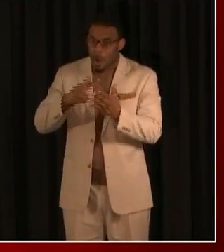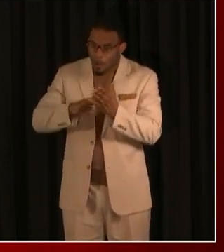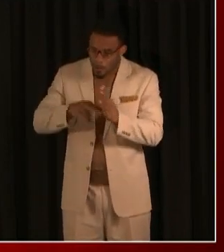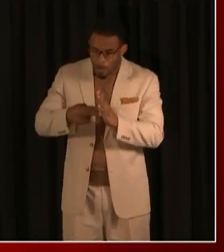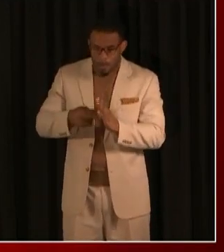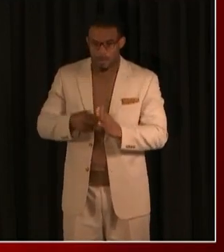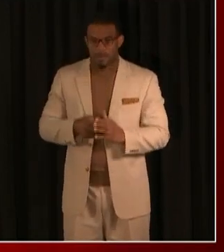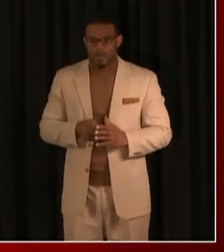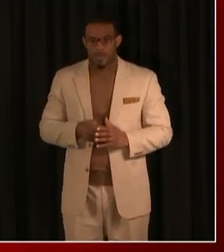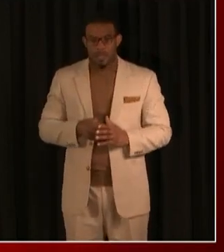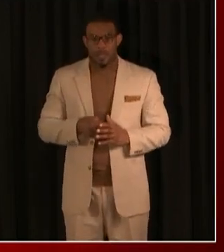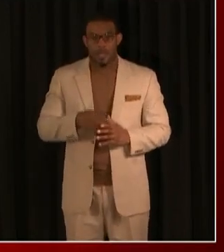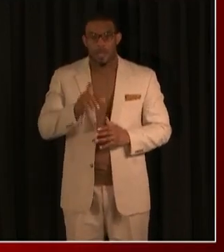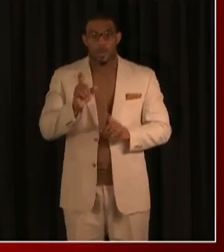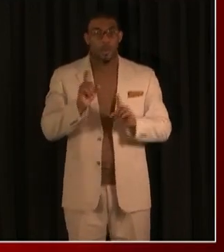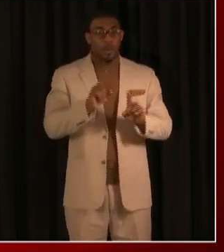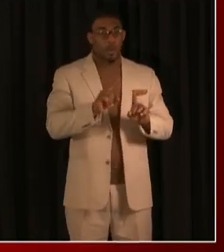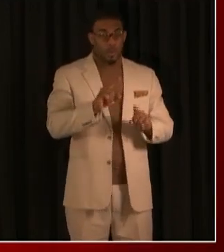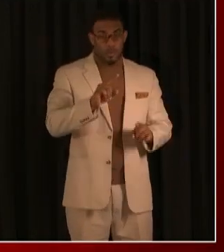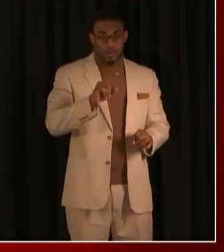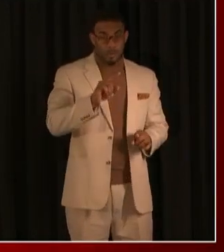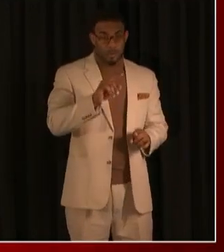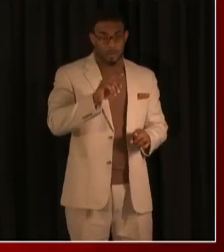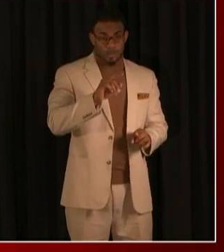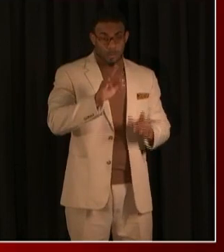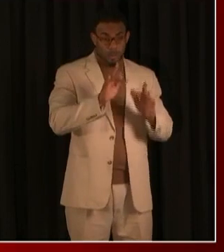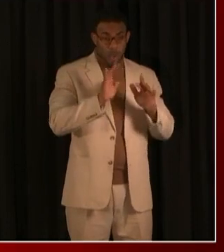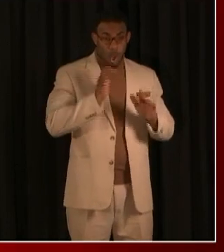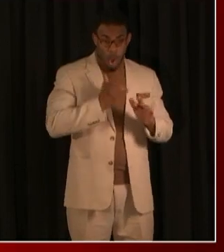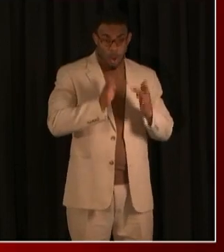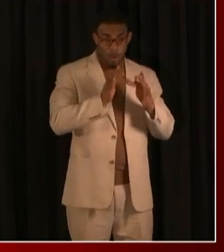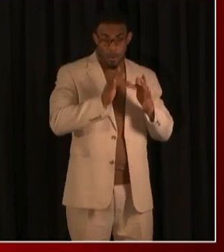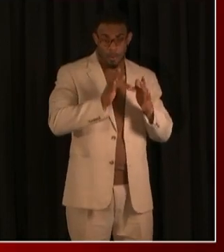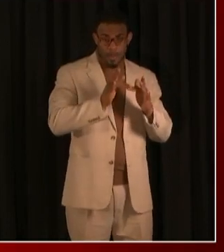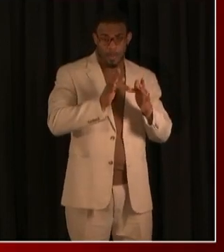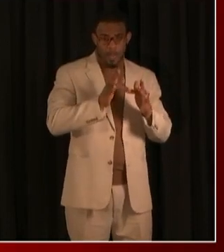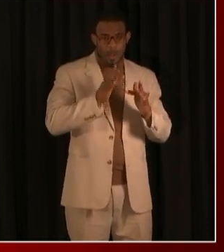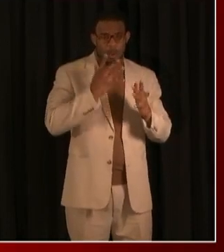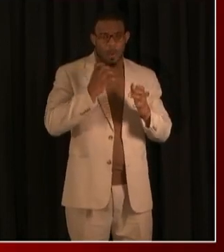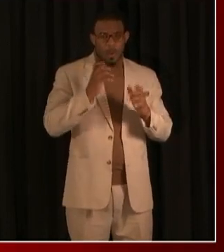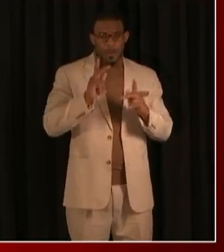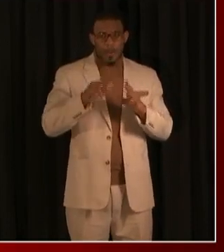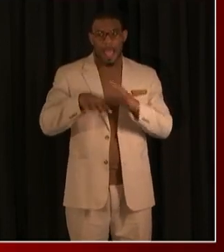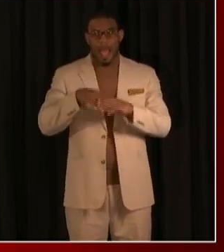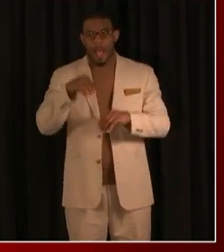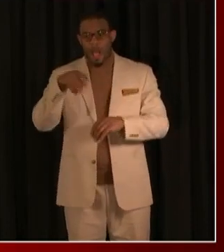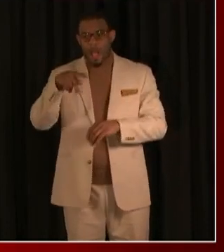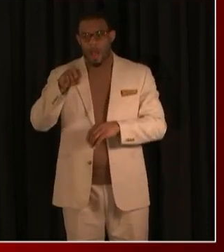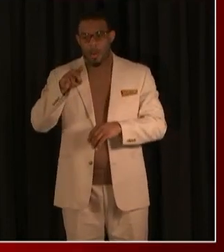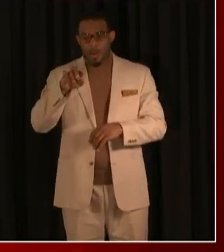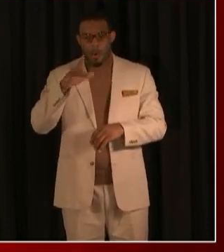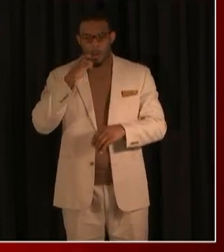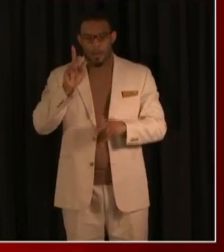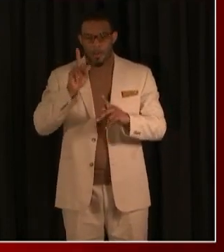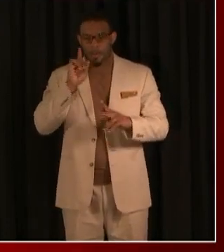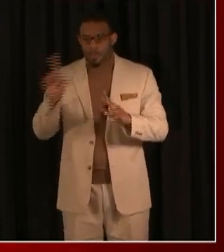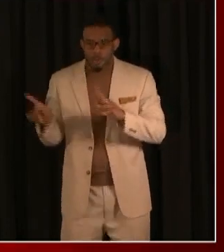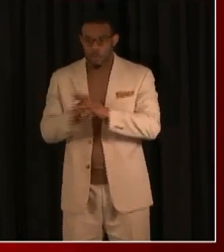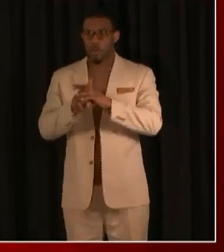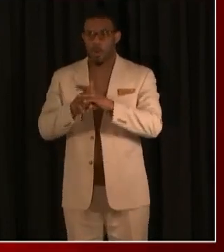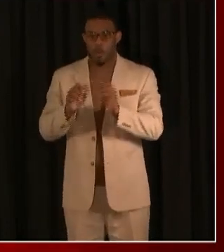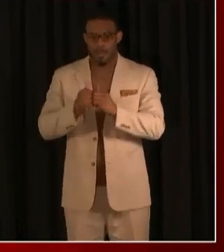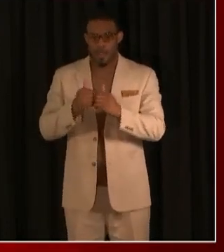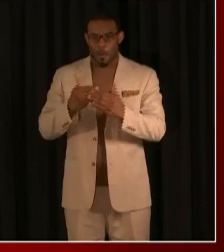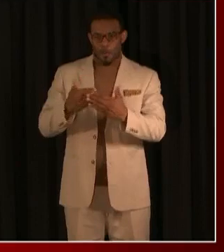intentionally where the vaccine is going to be located outside of the portal, because we don't want residents to just show up and kind of flood